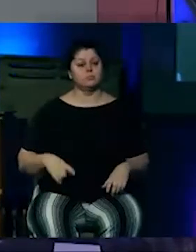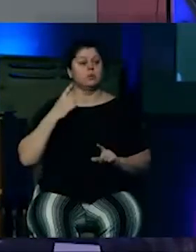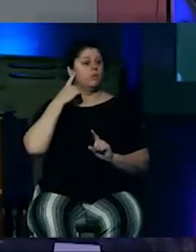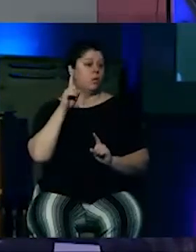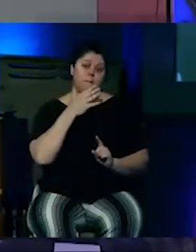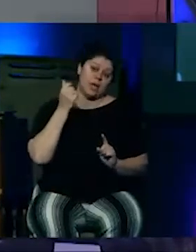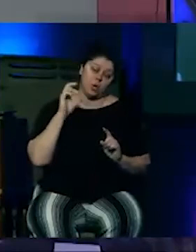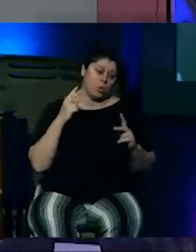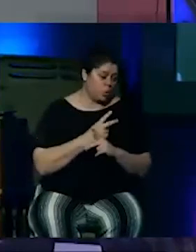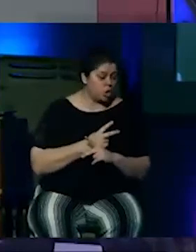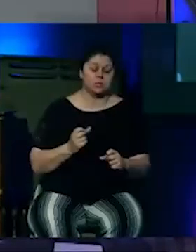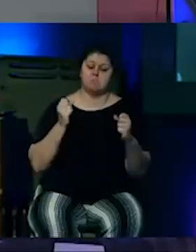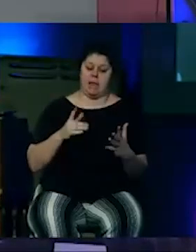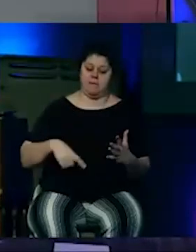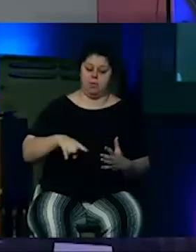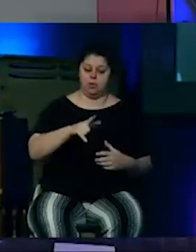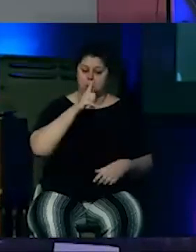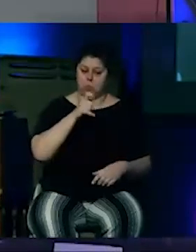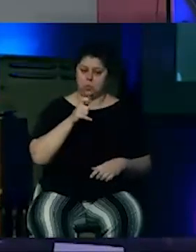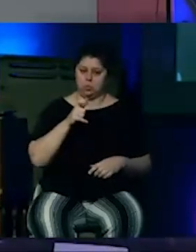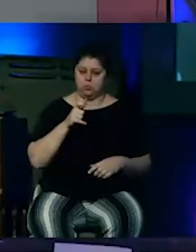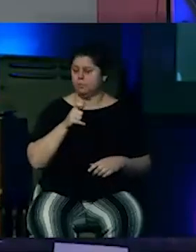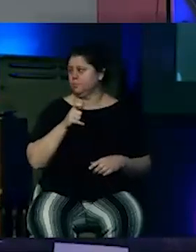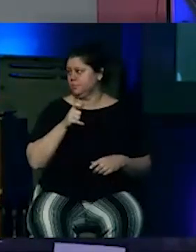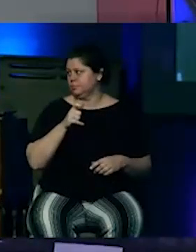better or worse, many of those who